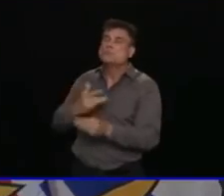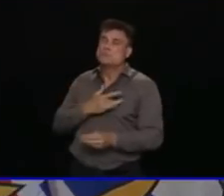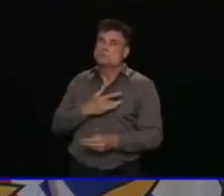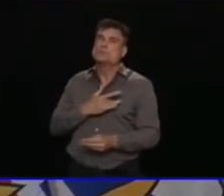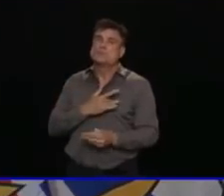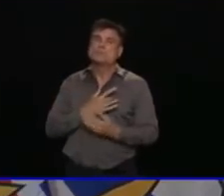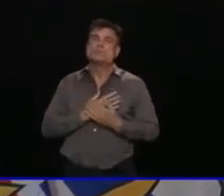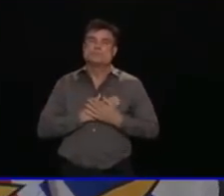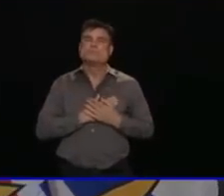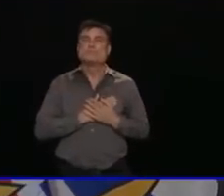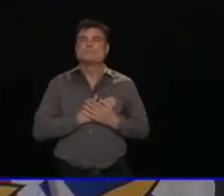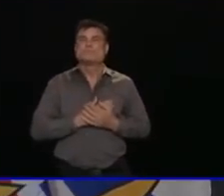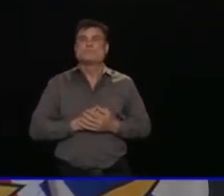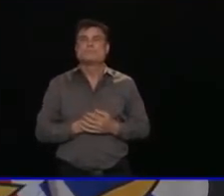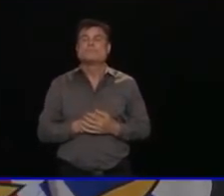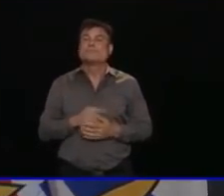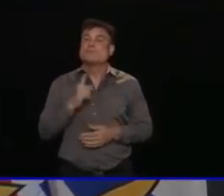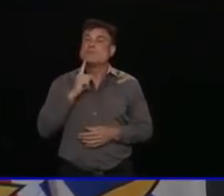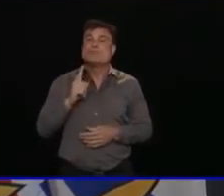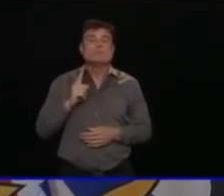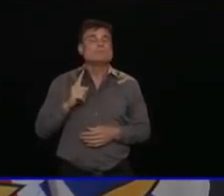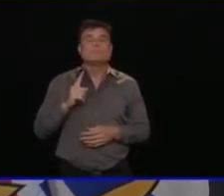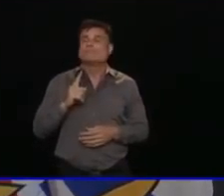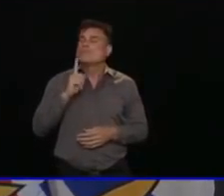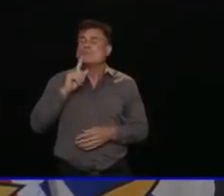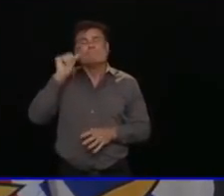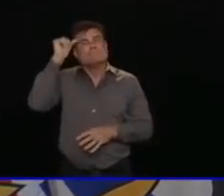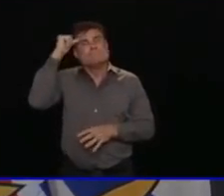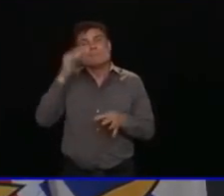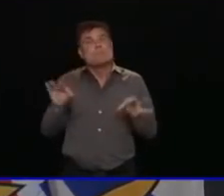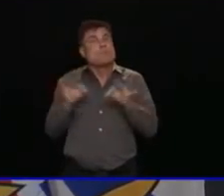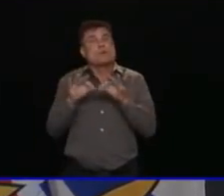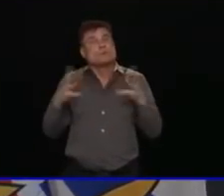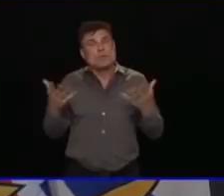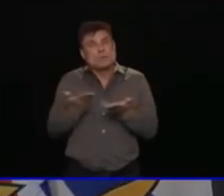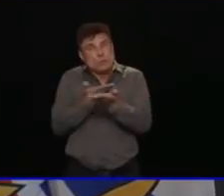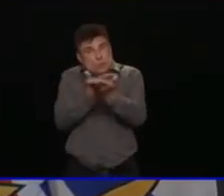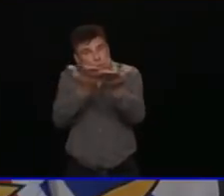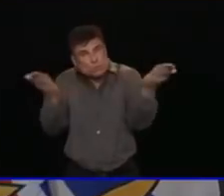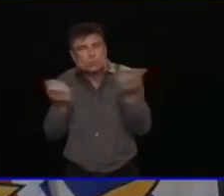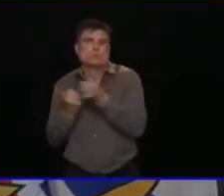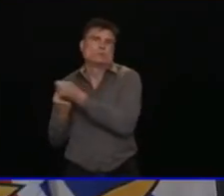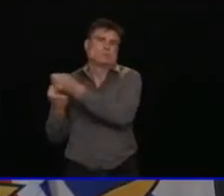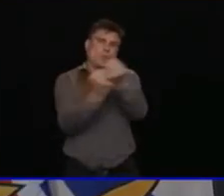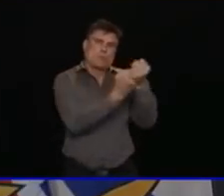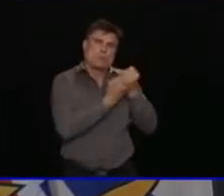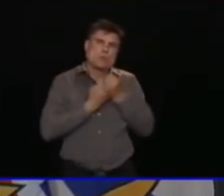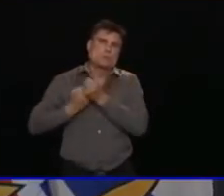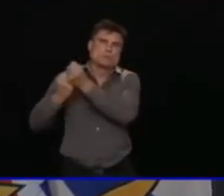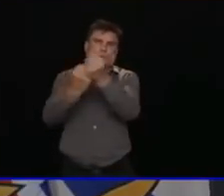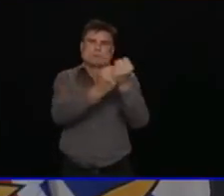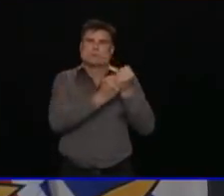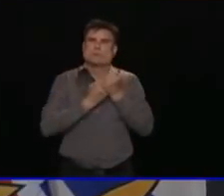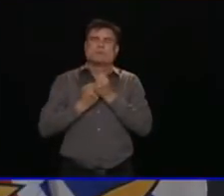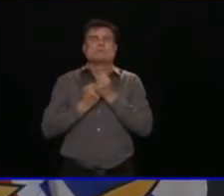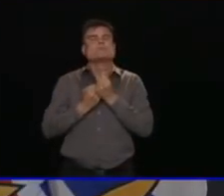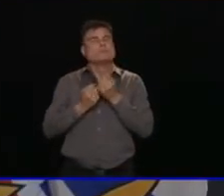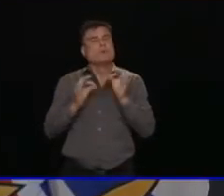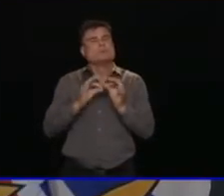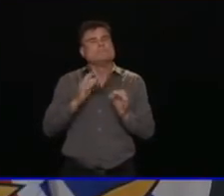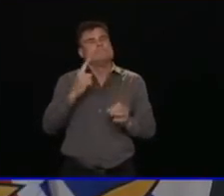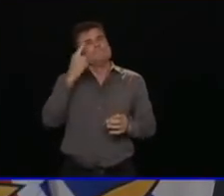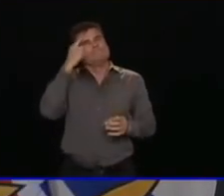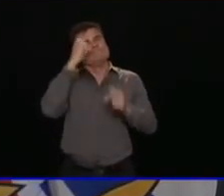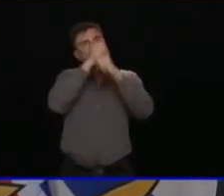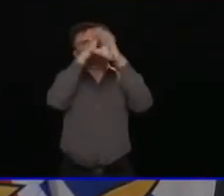one another in these times. And so we're thinking of them today in their sorrow and their grief, and we pass on our condolences to them.